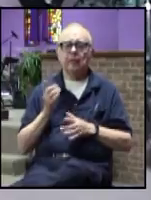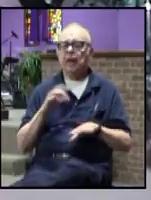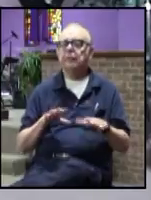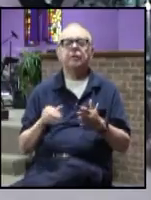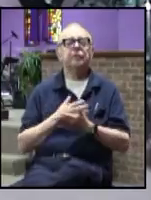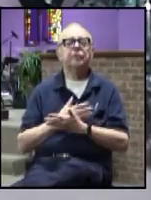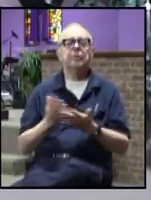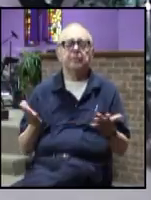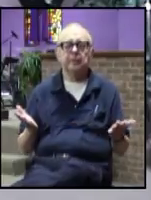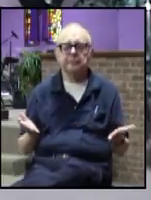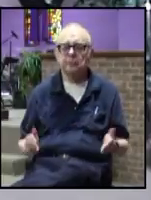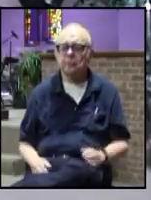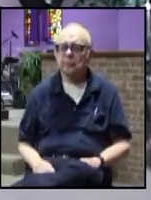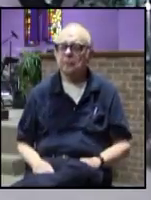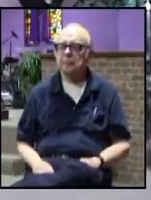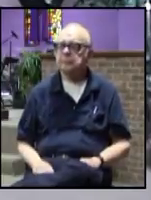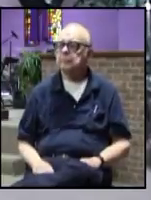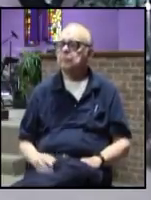They got to do something.